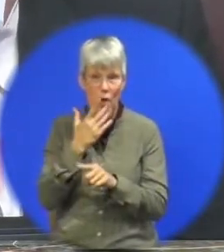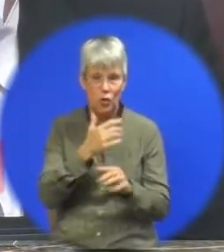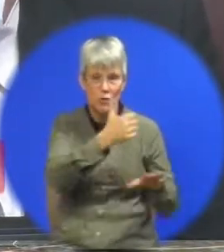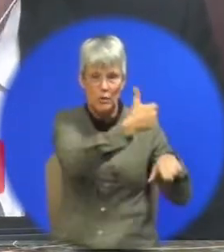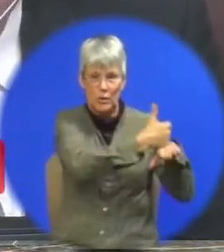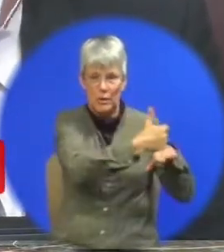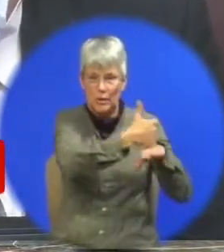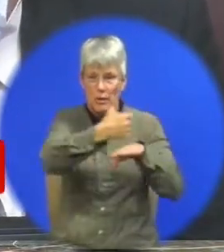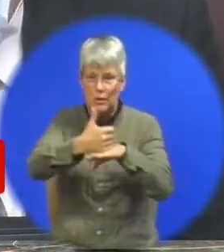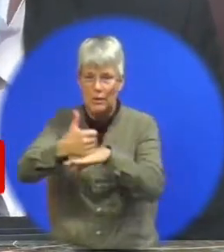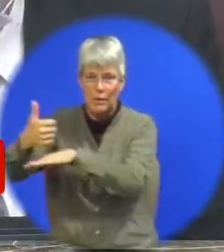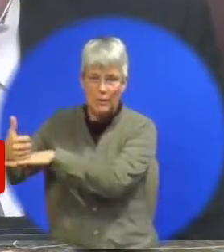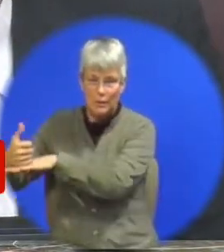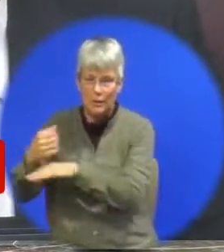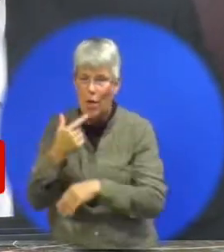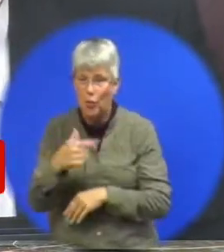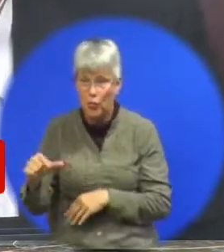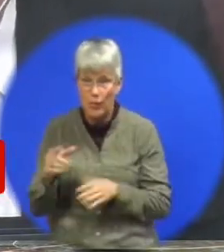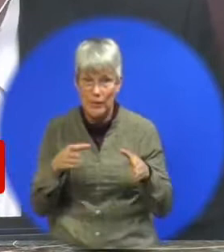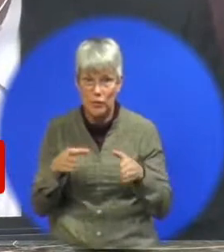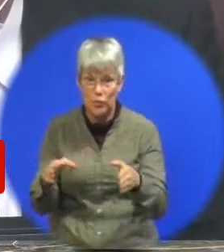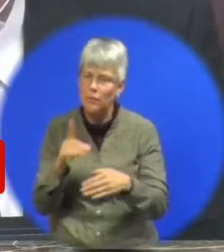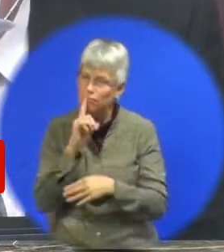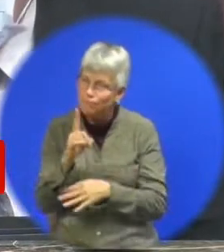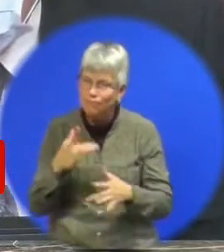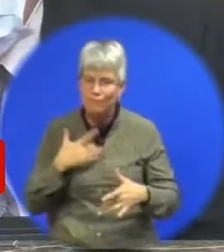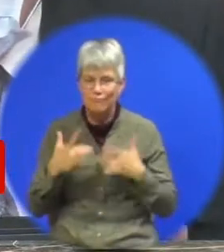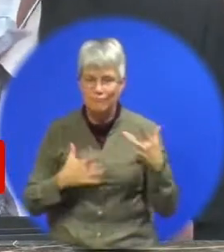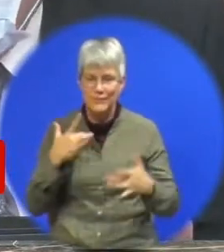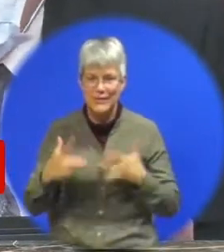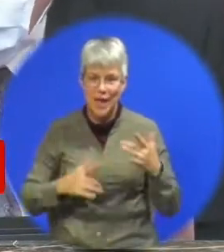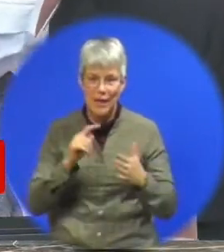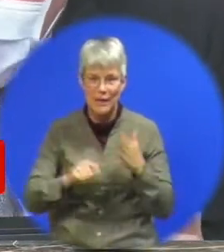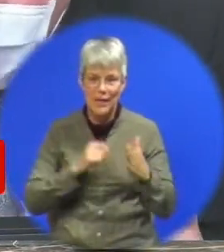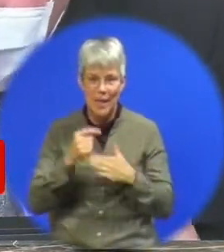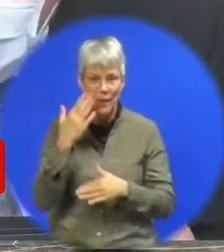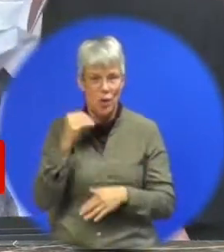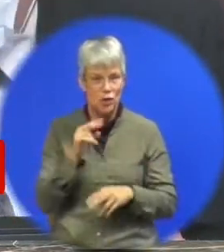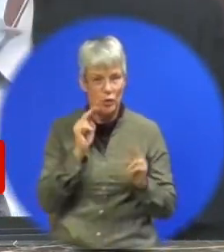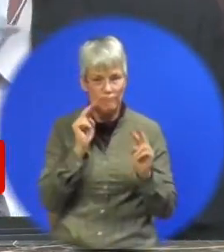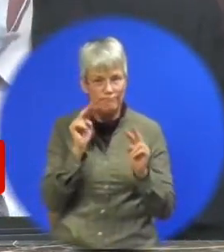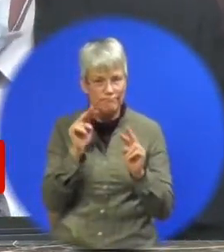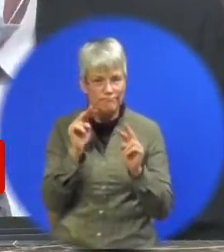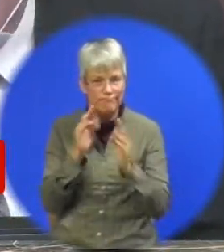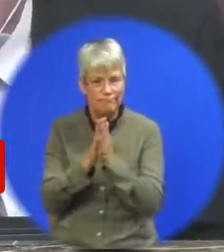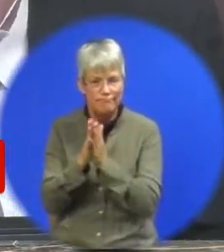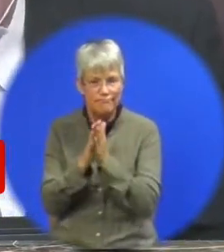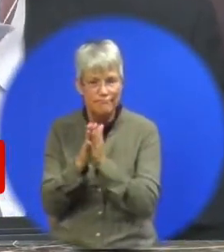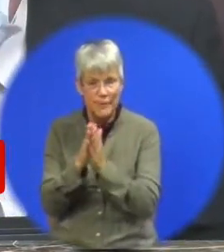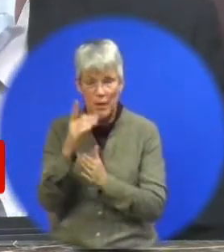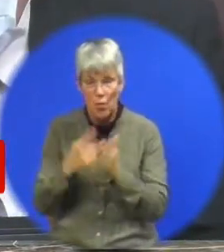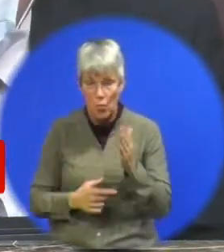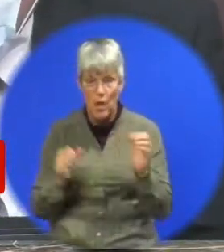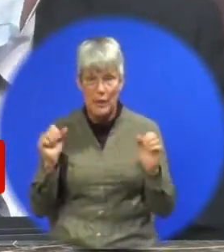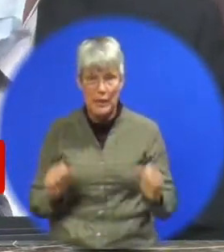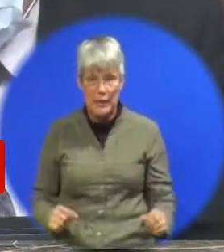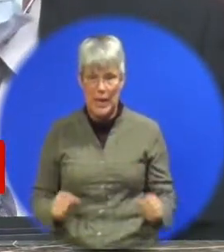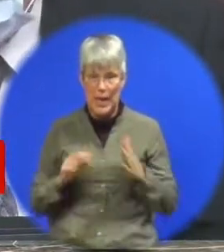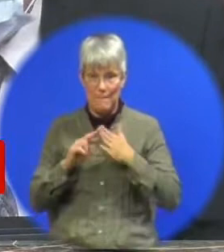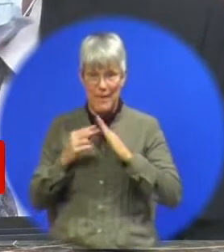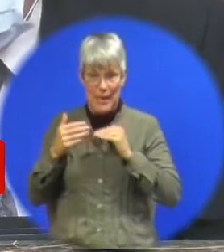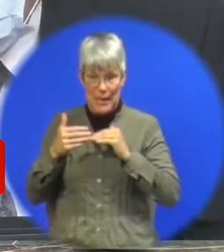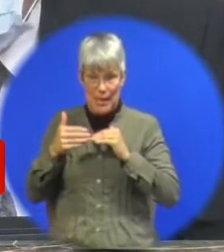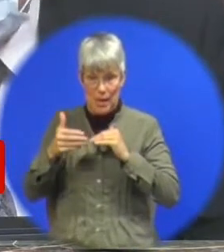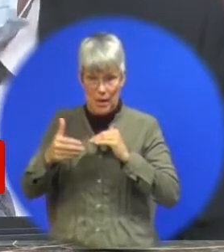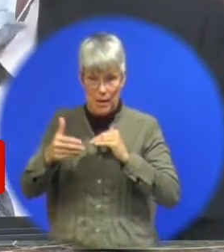Street. It is an exciting time when you stop thinking. And as far as what it can mean to us, we got to get through